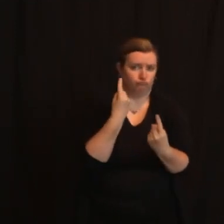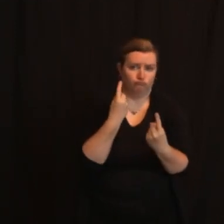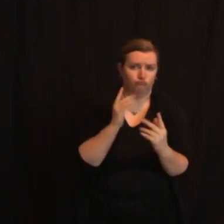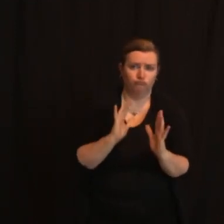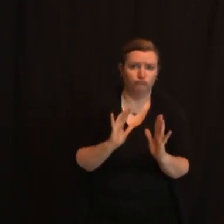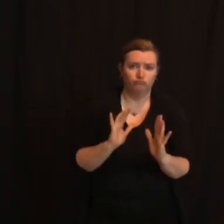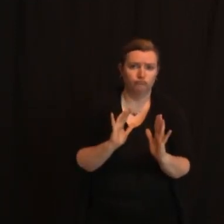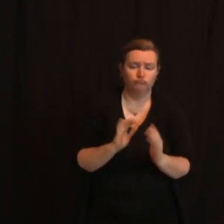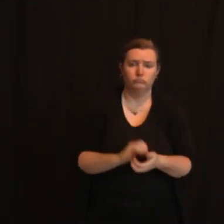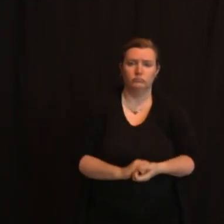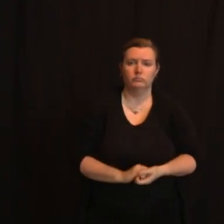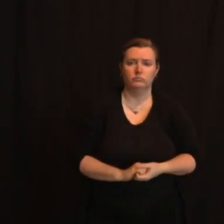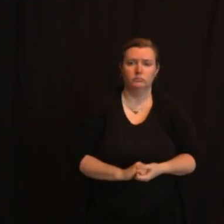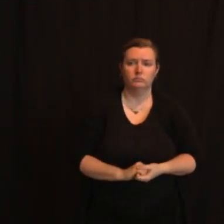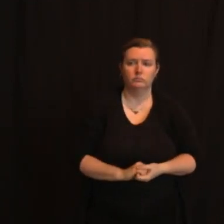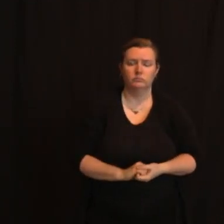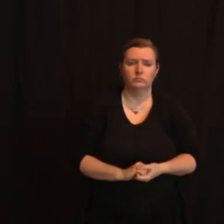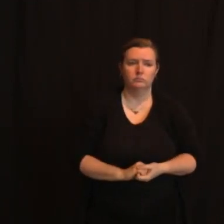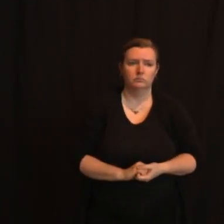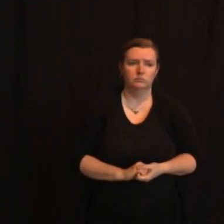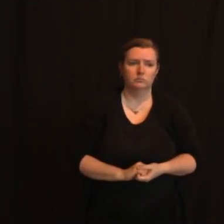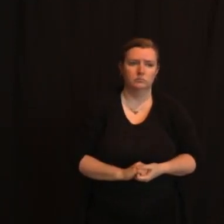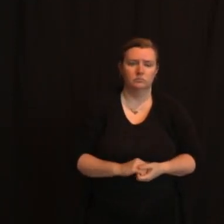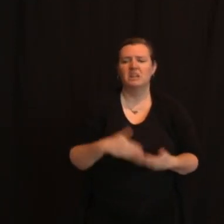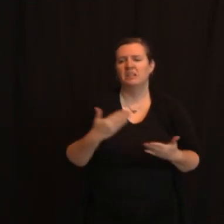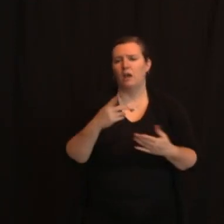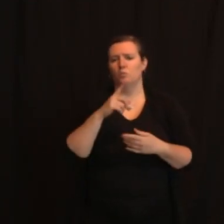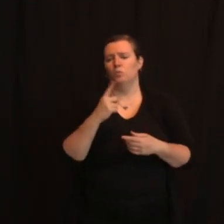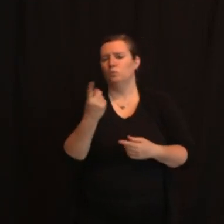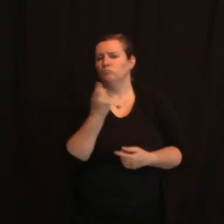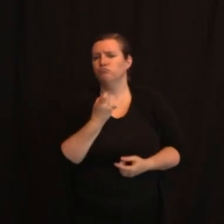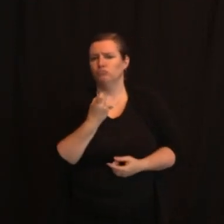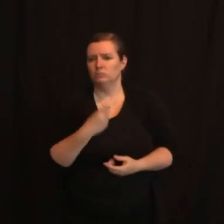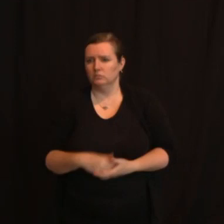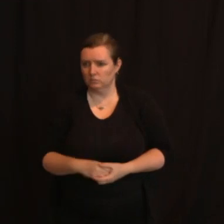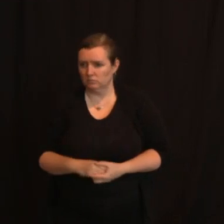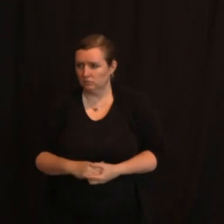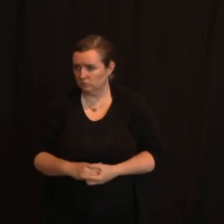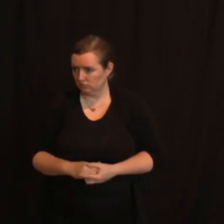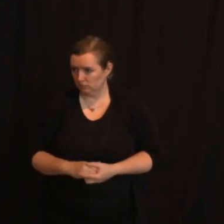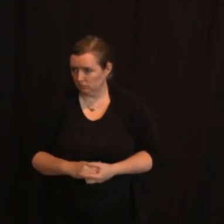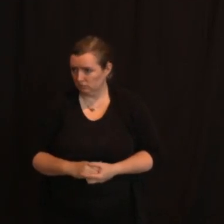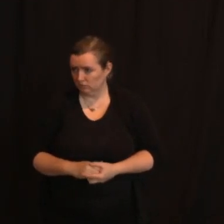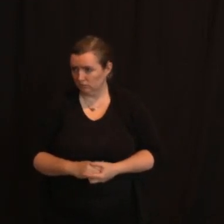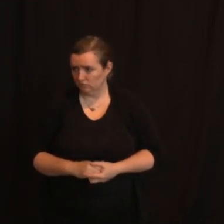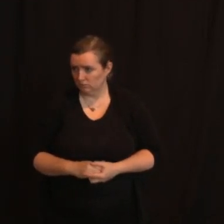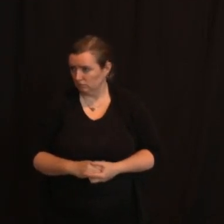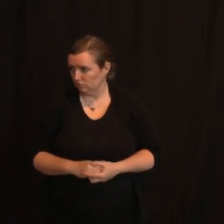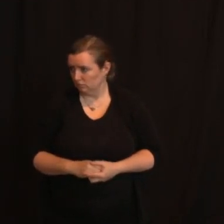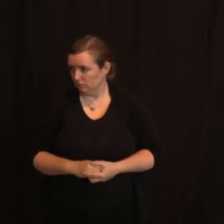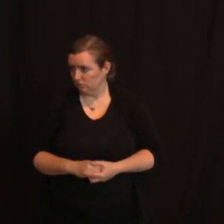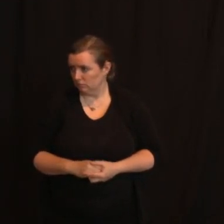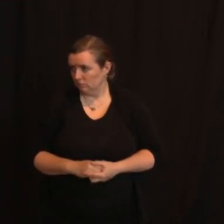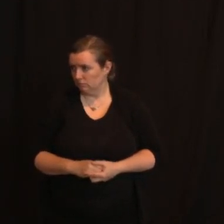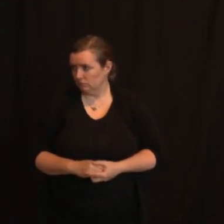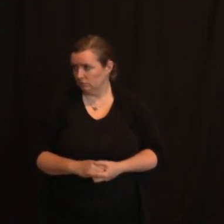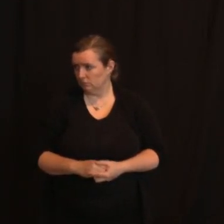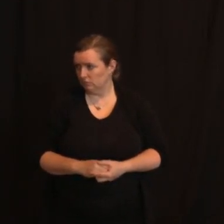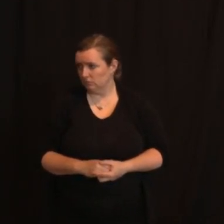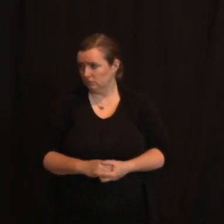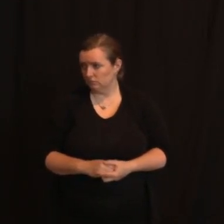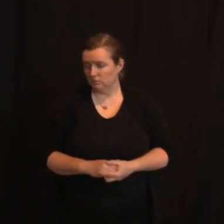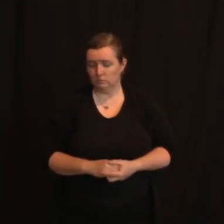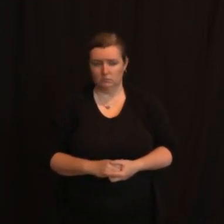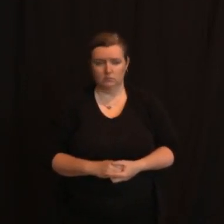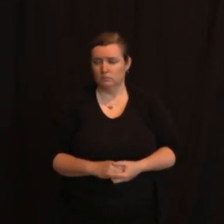you. Nikita, good afternoon. Hi, Governor. So, quick follow-up off of one of Brent's questions. You said that you only